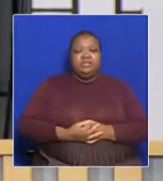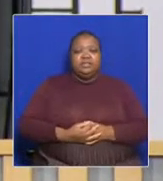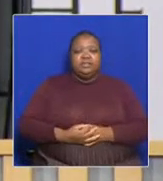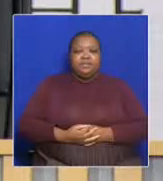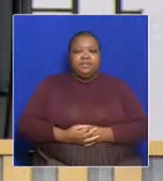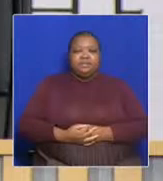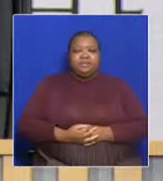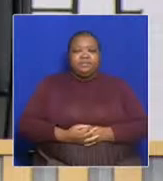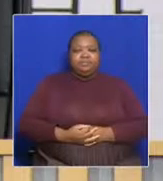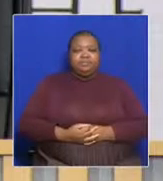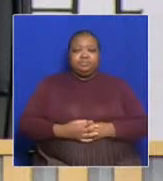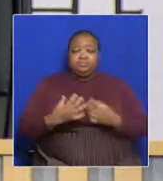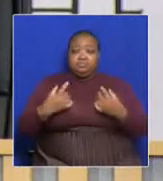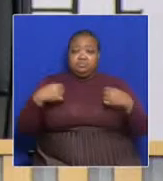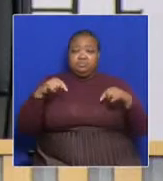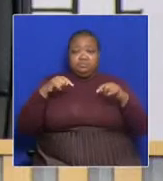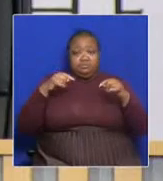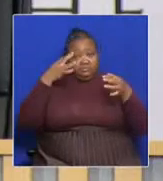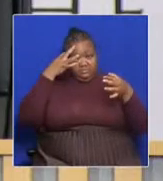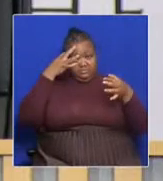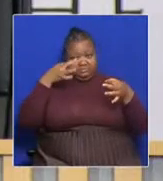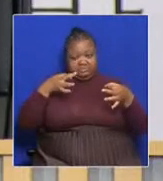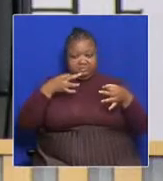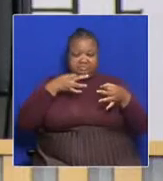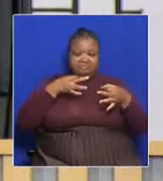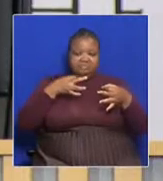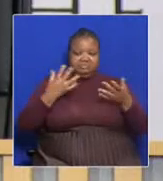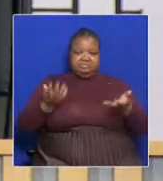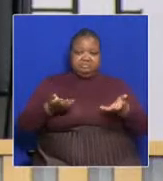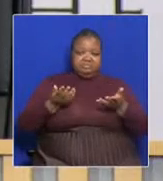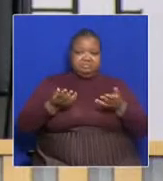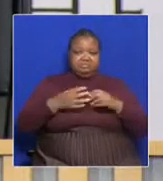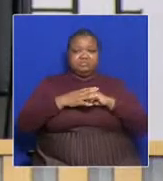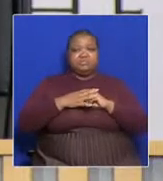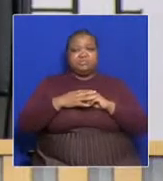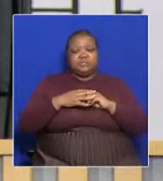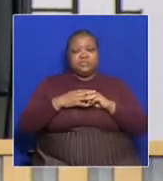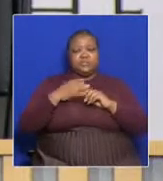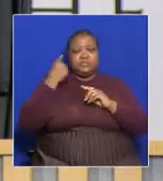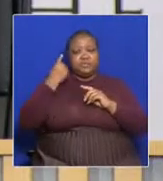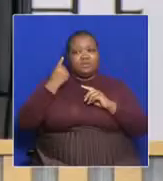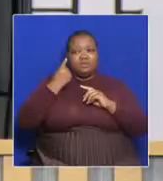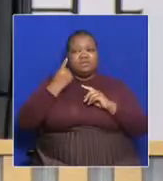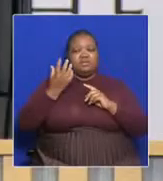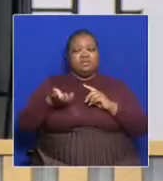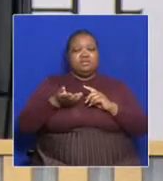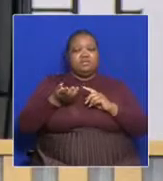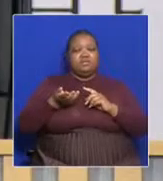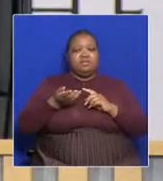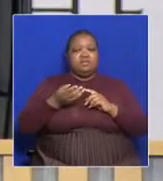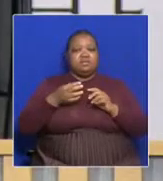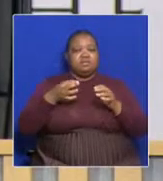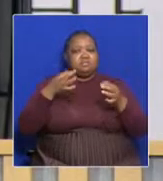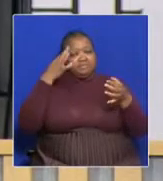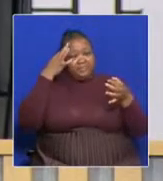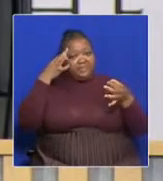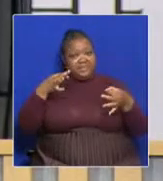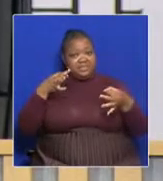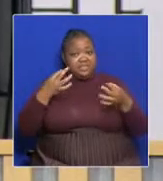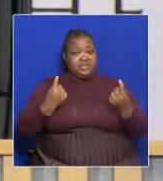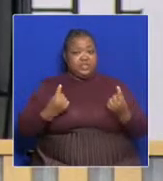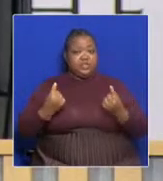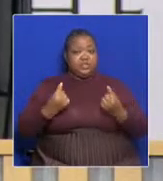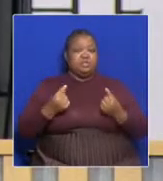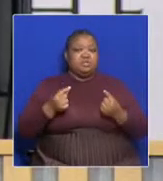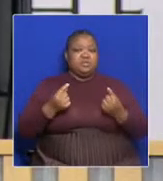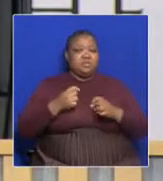we exercise at these scenes, I think we no longer can call it any discretion that we're exercising. We should not, and we won't be doing